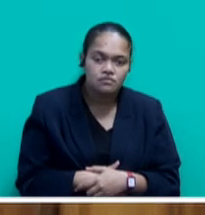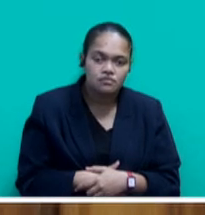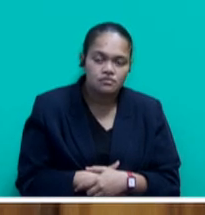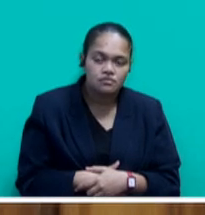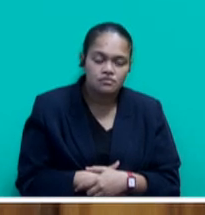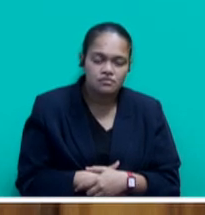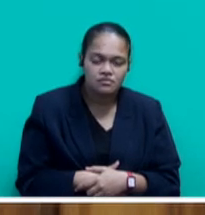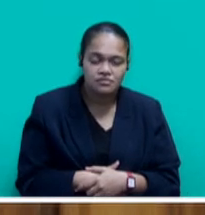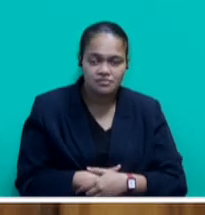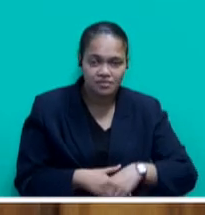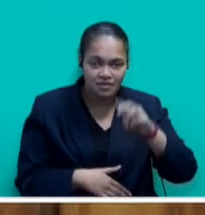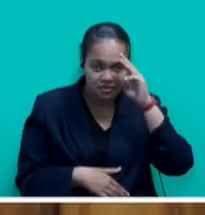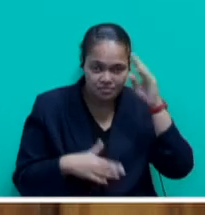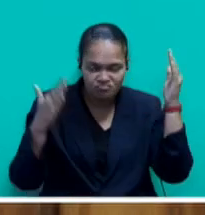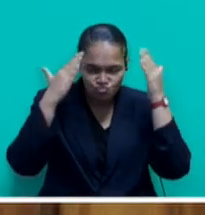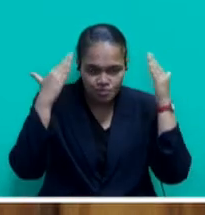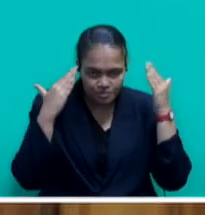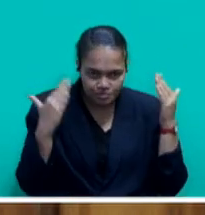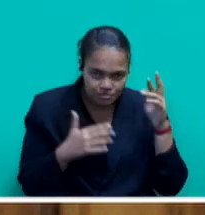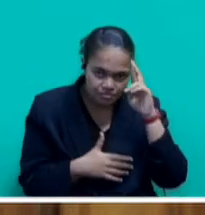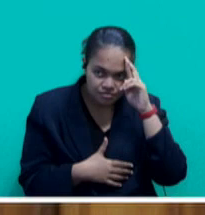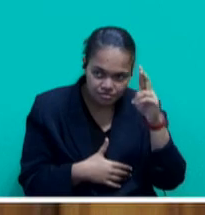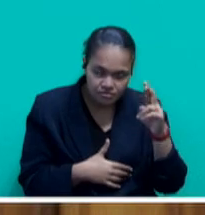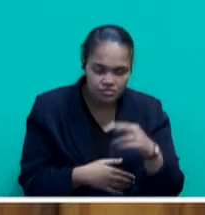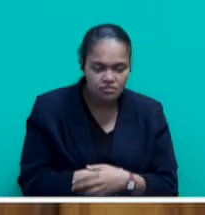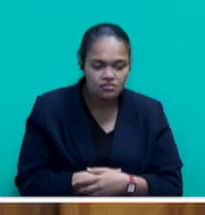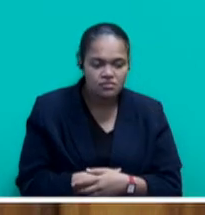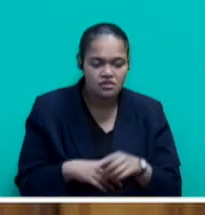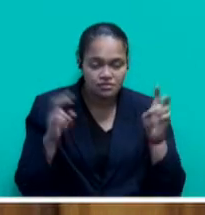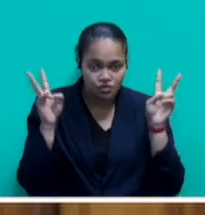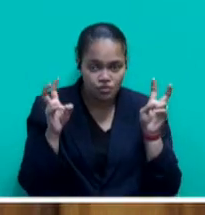Mr. Speaker, sir, I reiterate our Finance Minister's message that, quote,